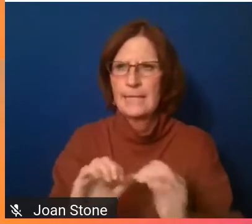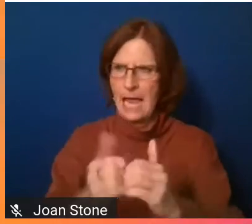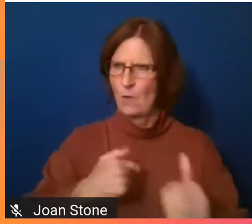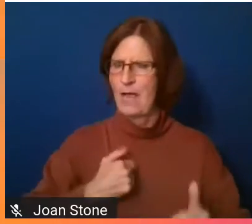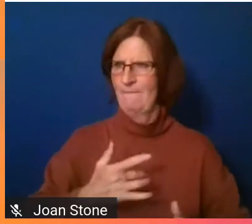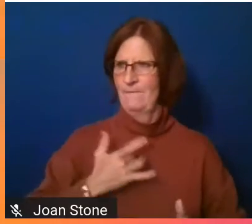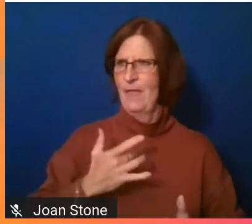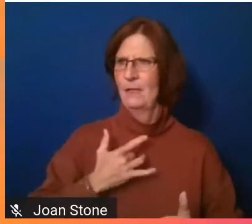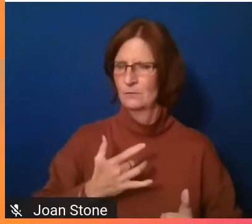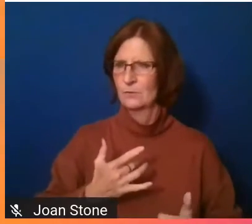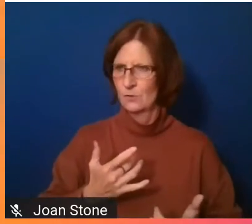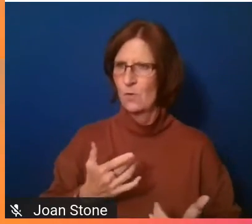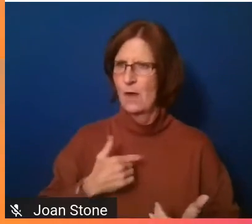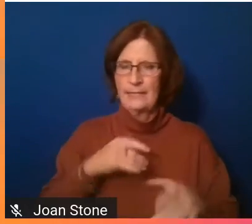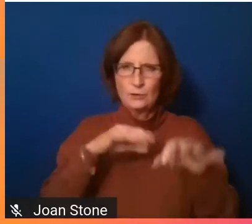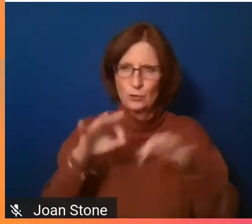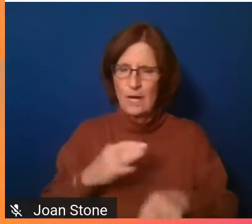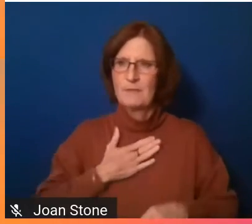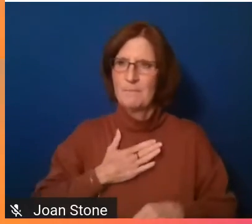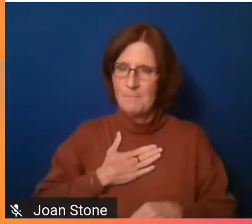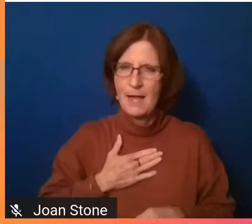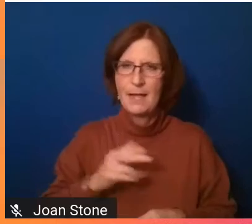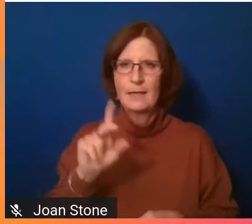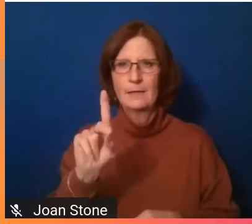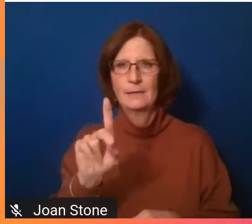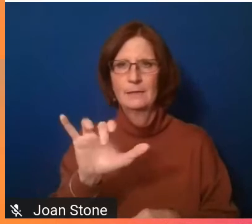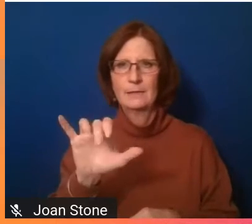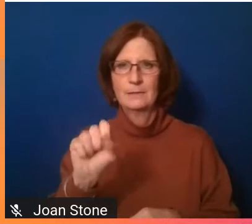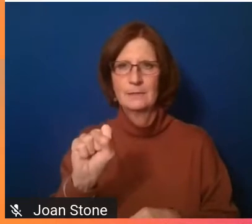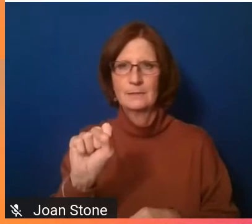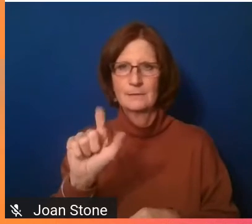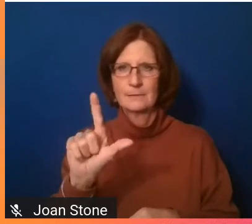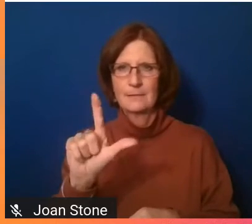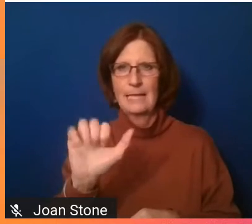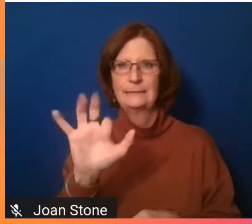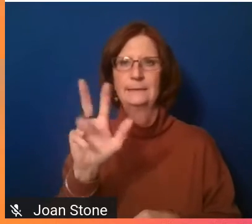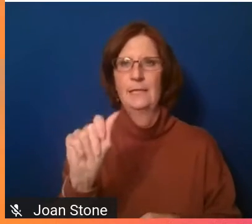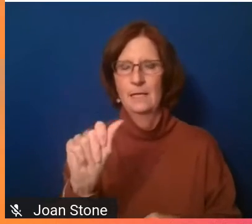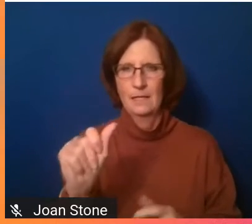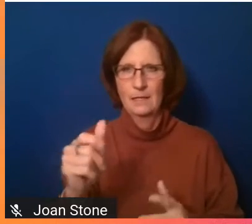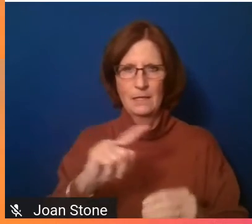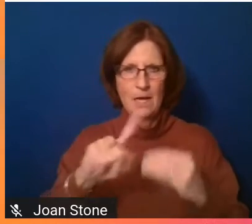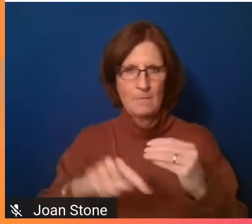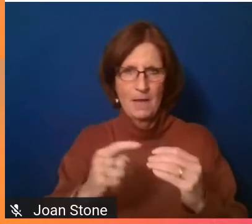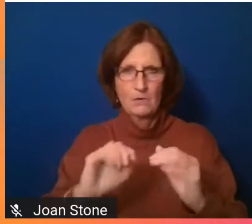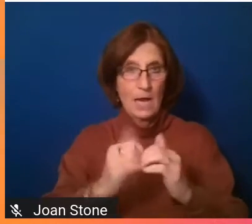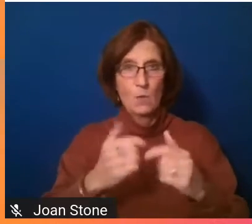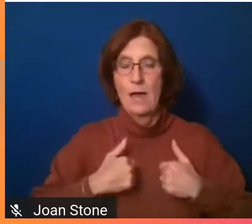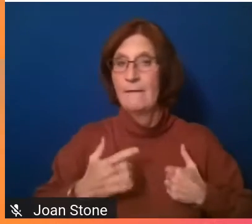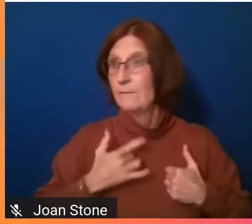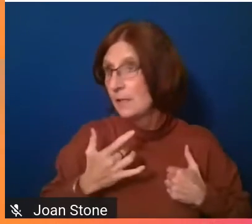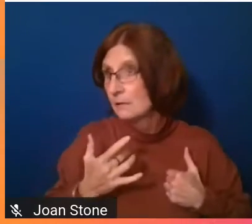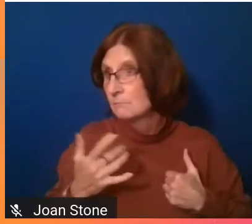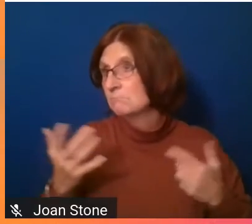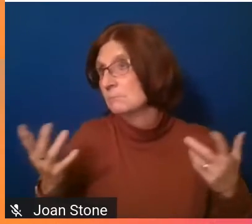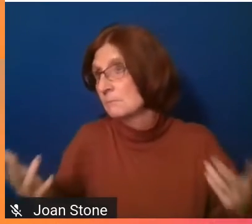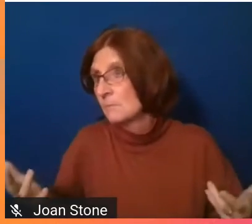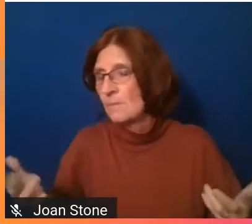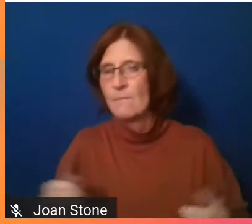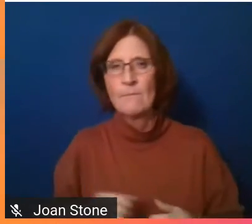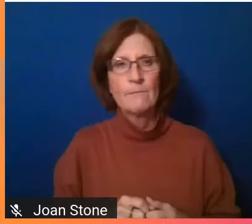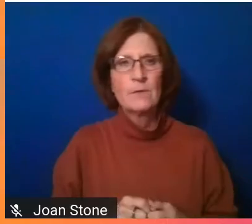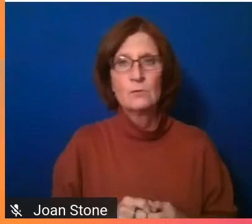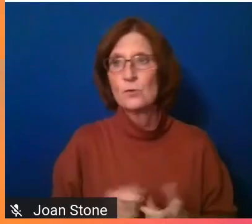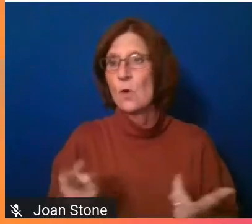So I proposed that, you know, I want to make this film about how I feel. So, you know, someone, a little